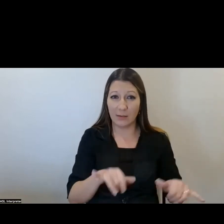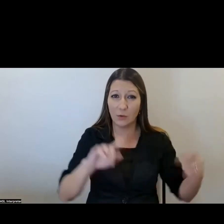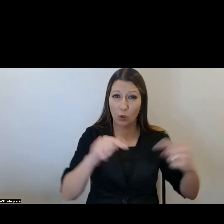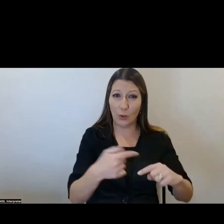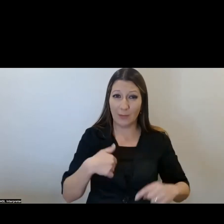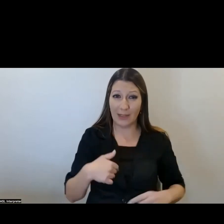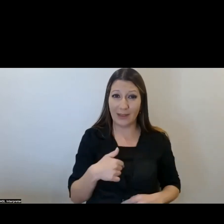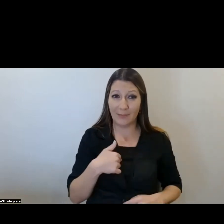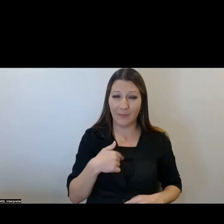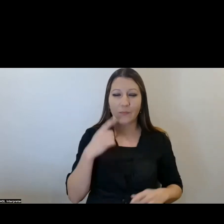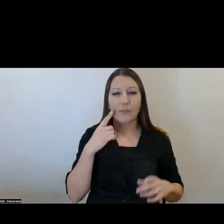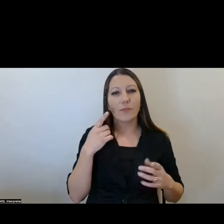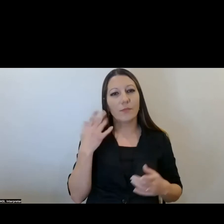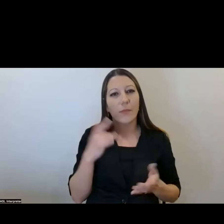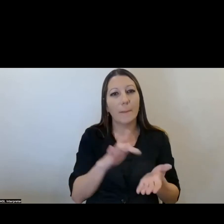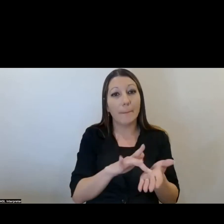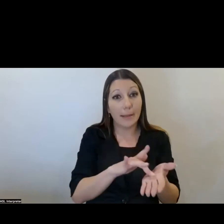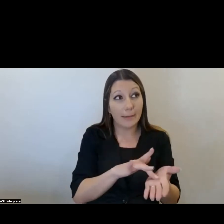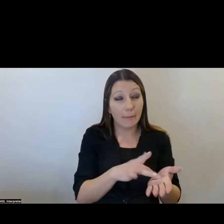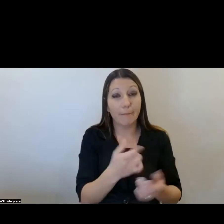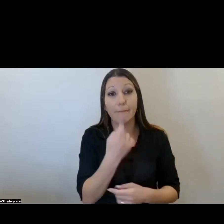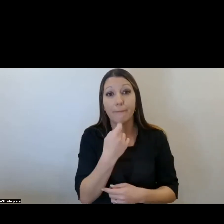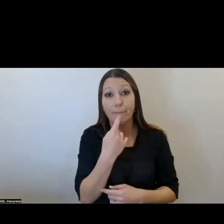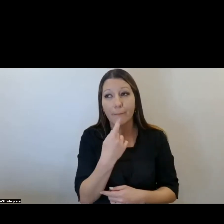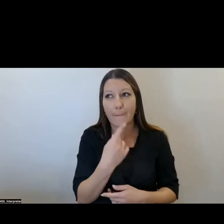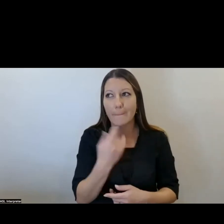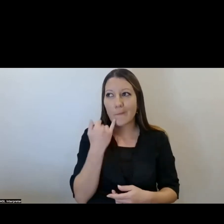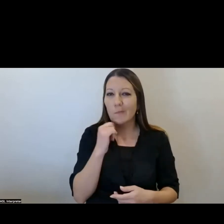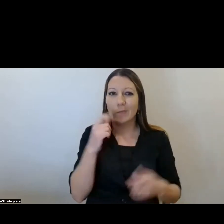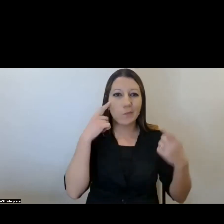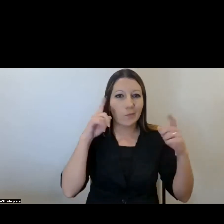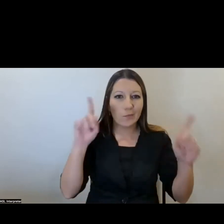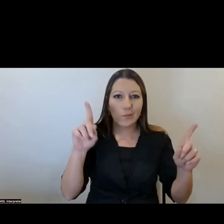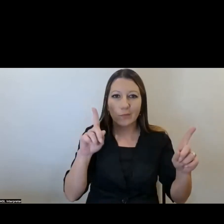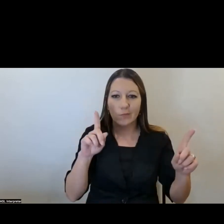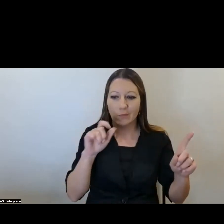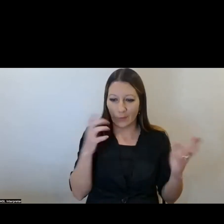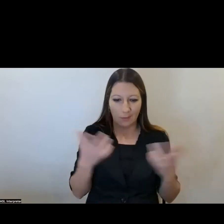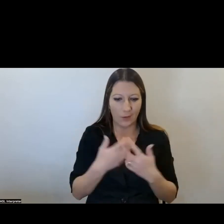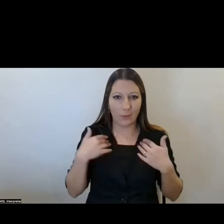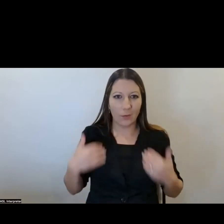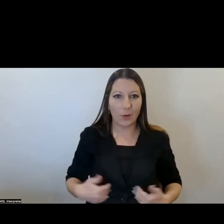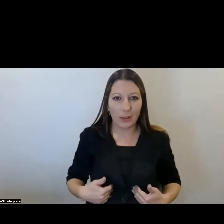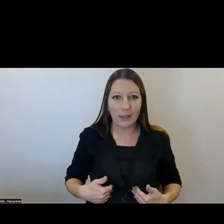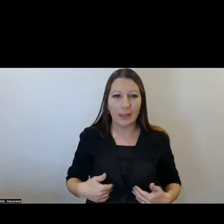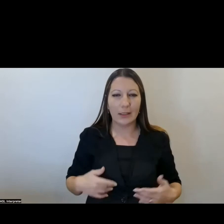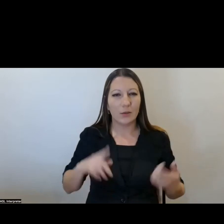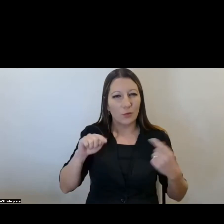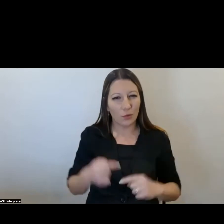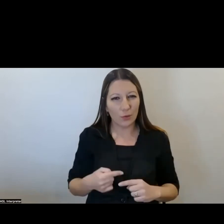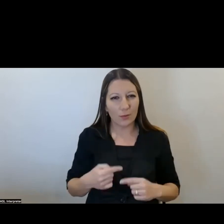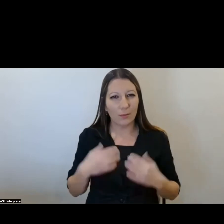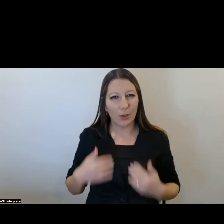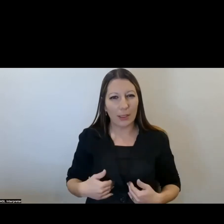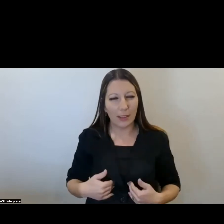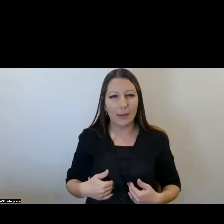they sort of, when the meds don't work the way they're supposed to, they or at least psychiatrists I've encountered can sometimes blame the